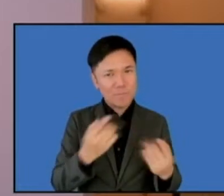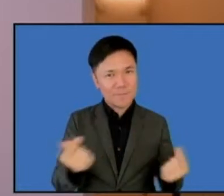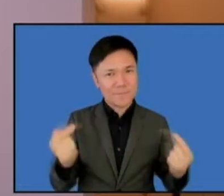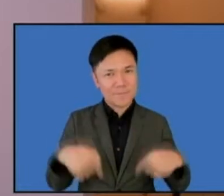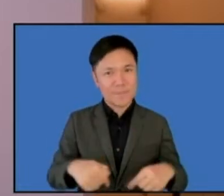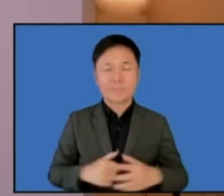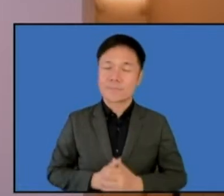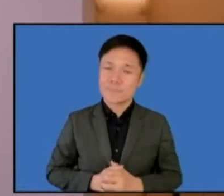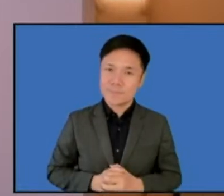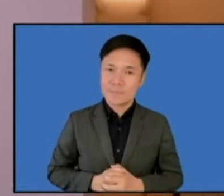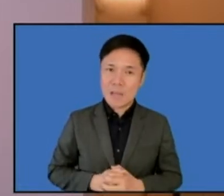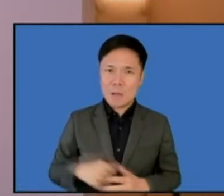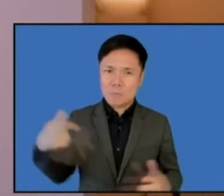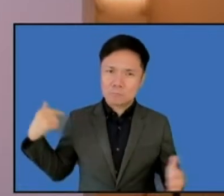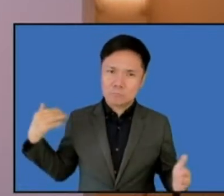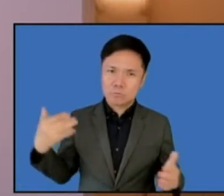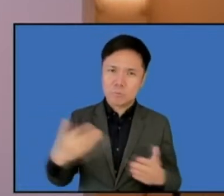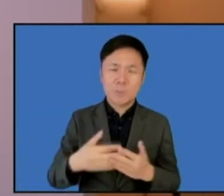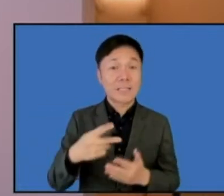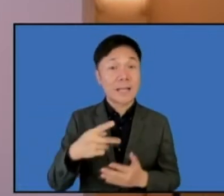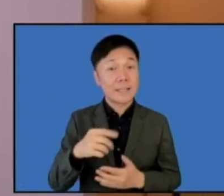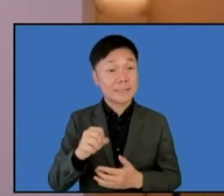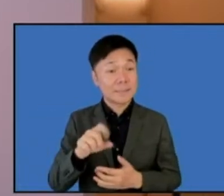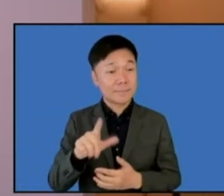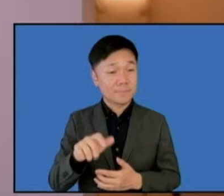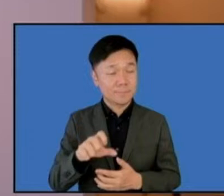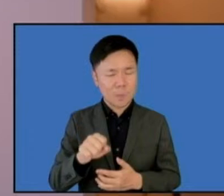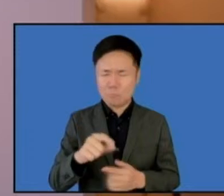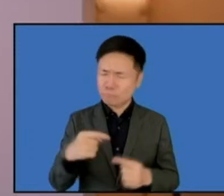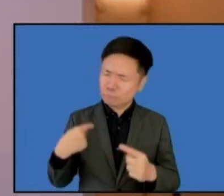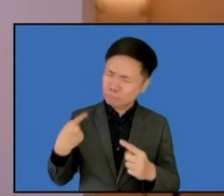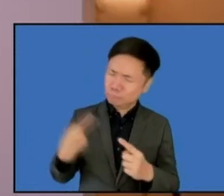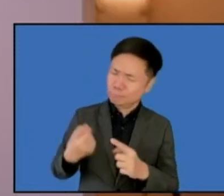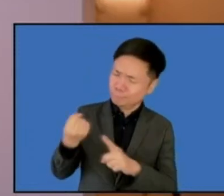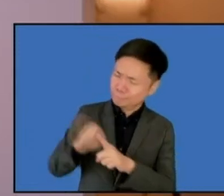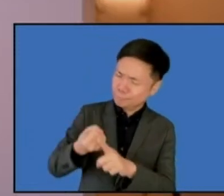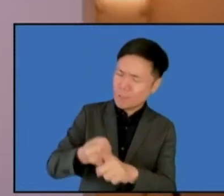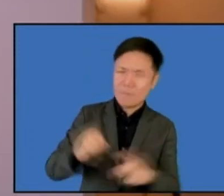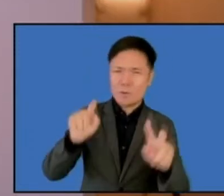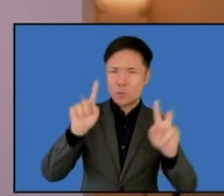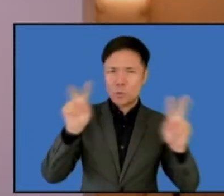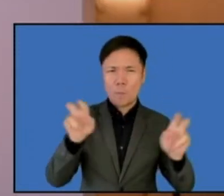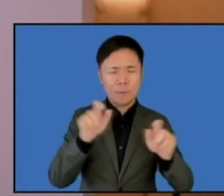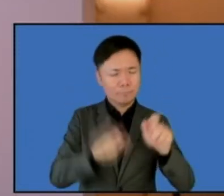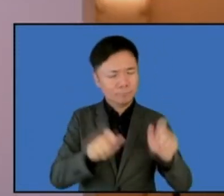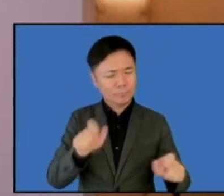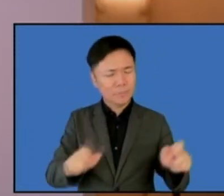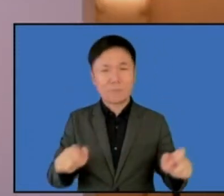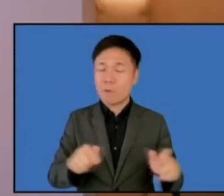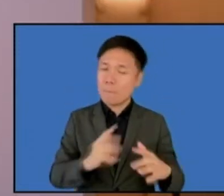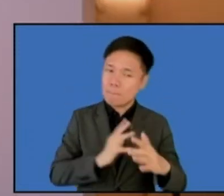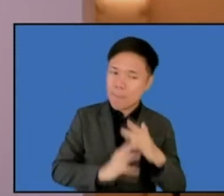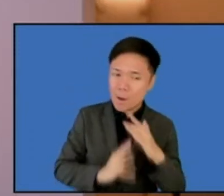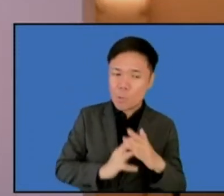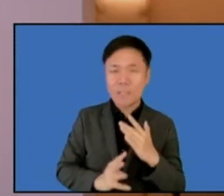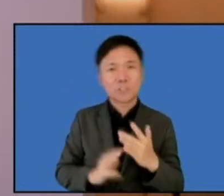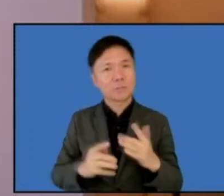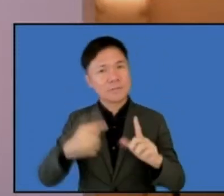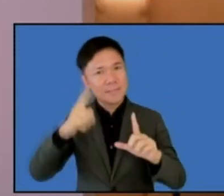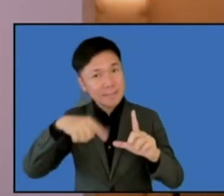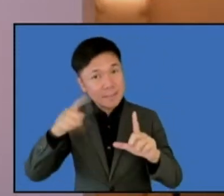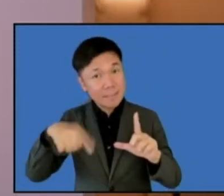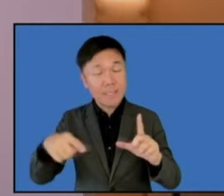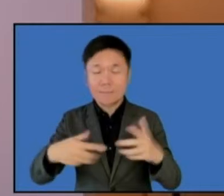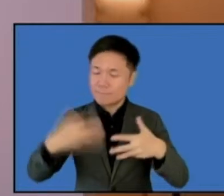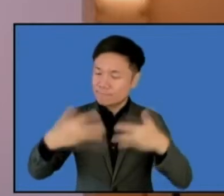long experience of working on social development and demographic issues, including migration and data and statistics,